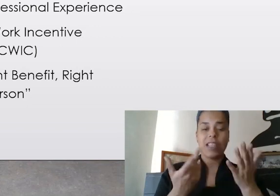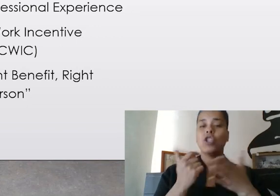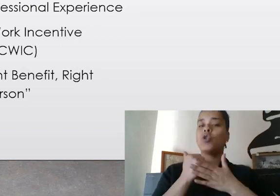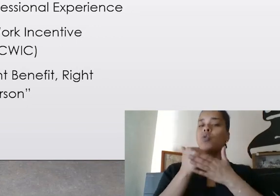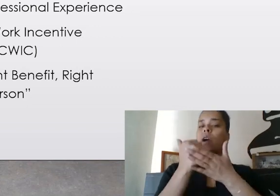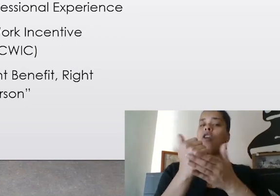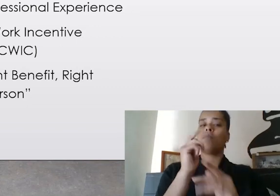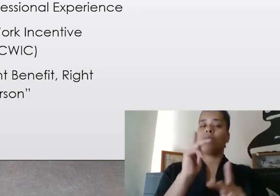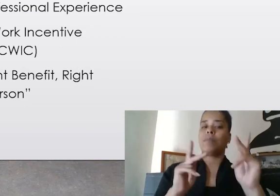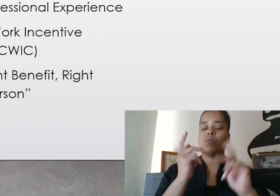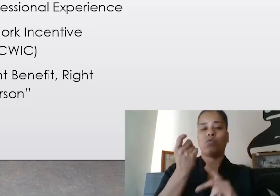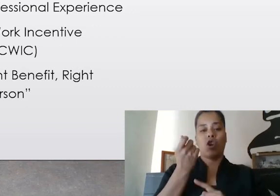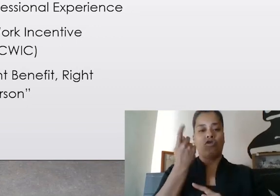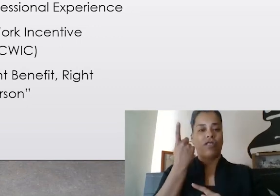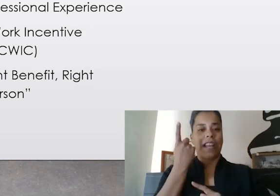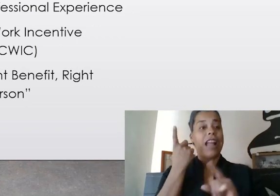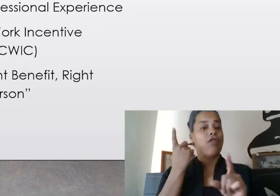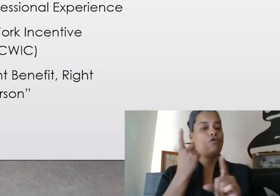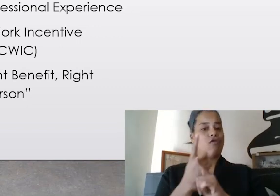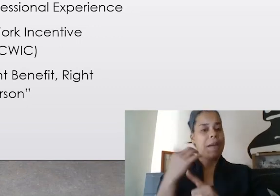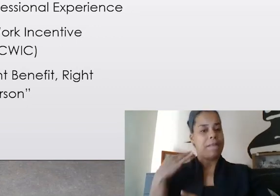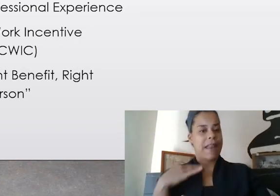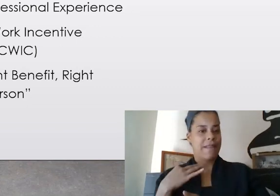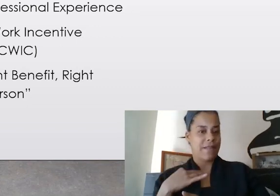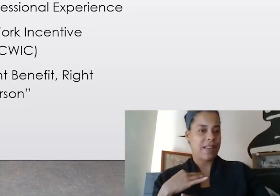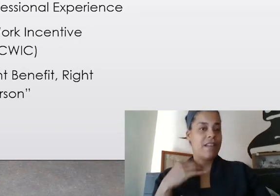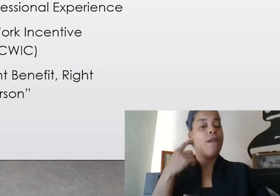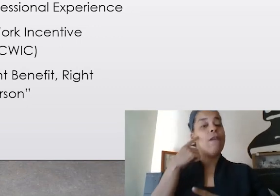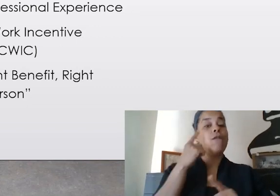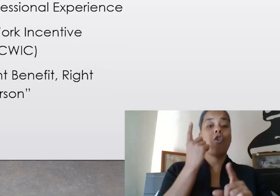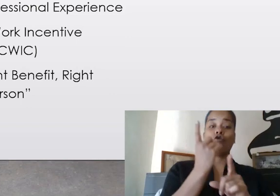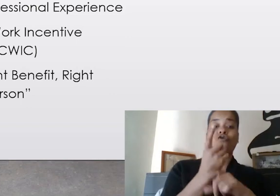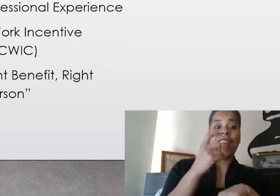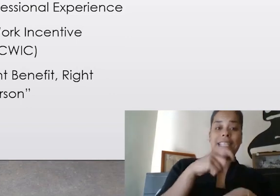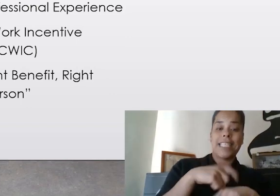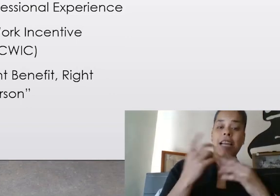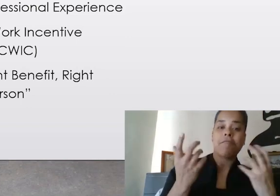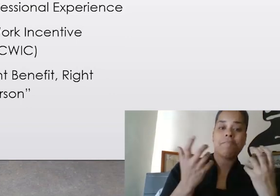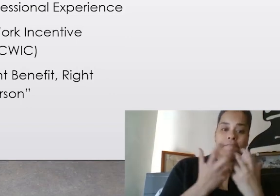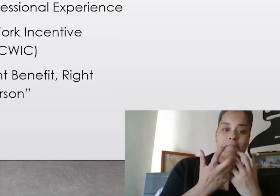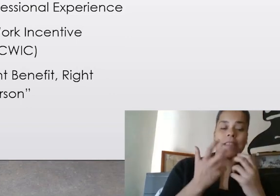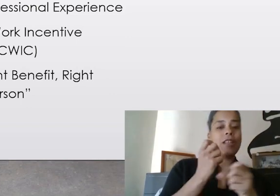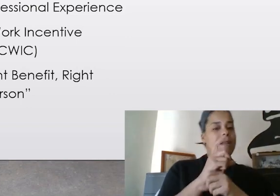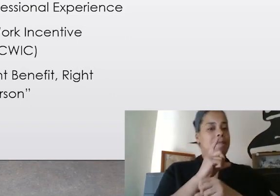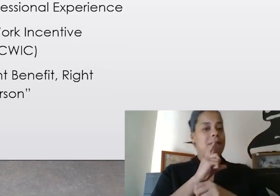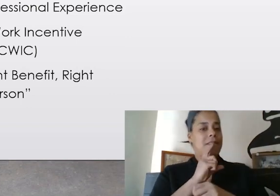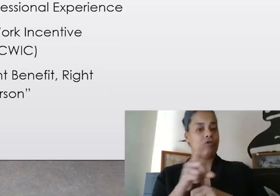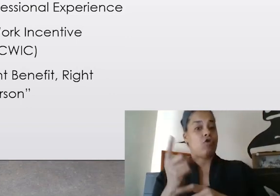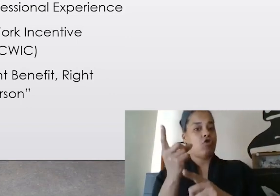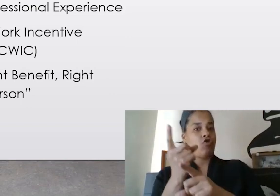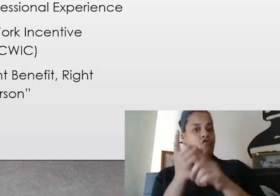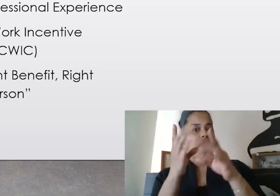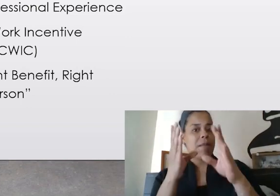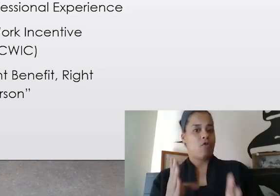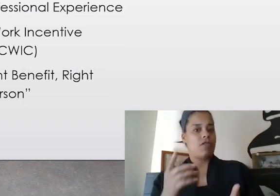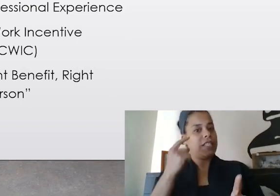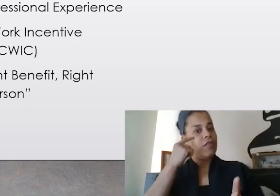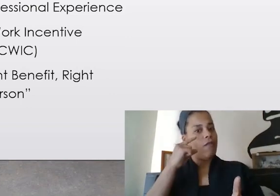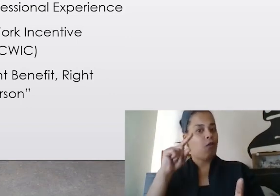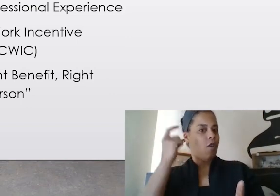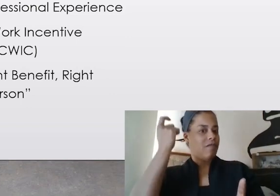the right benefit at the right time and making sure that you are the right person for the benefit.